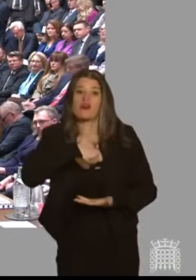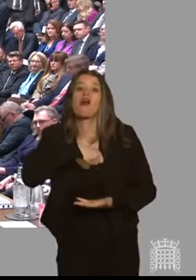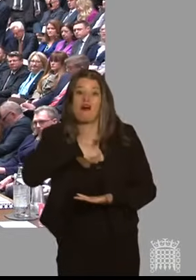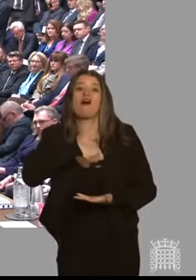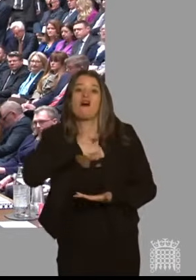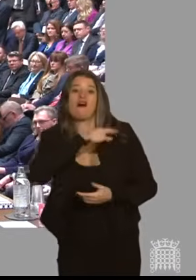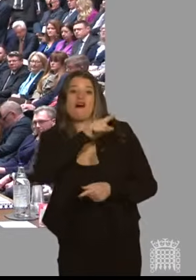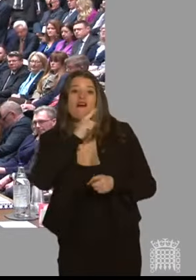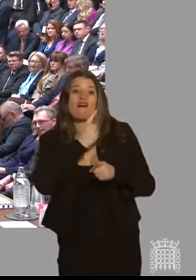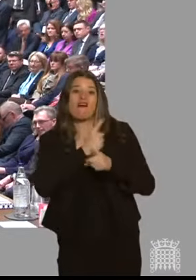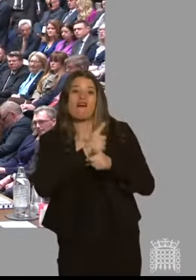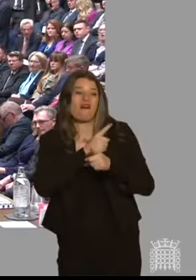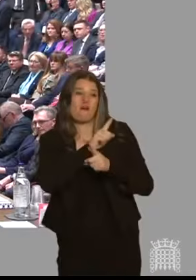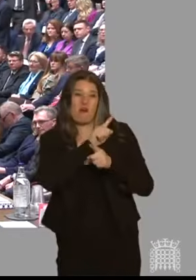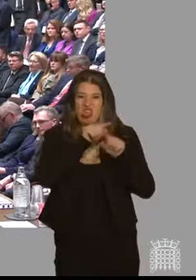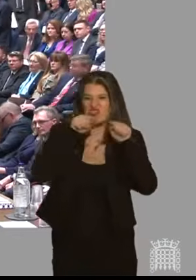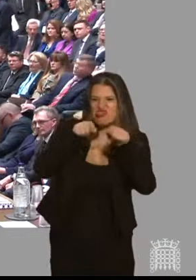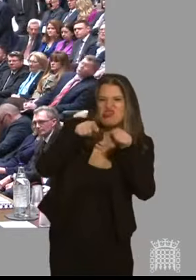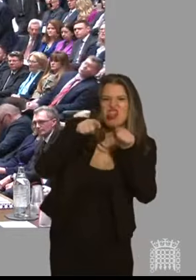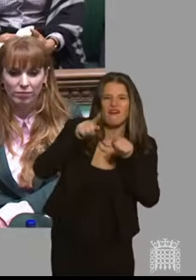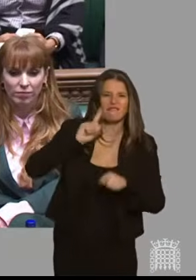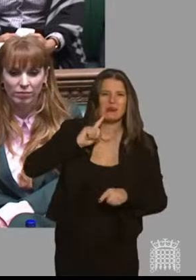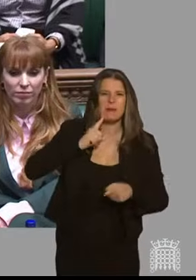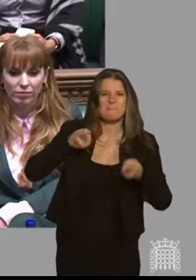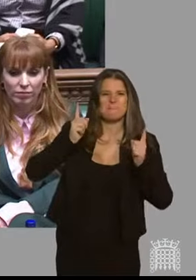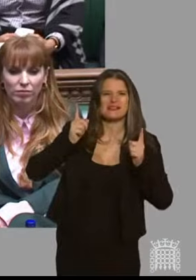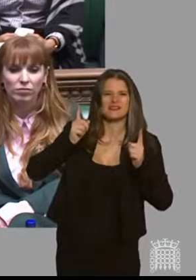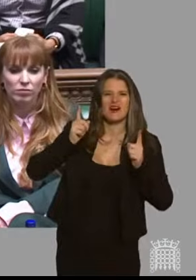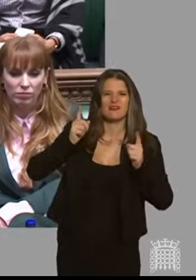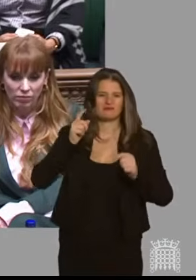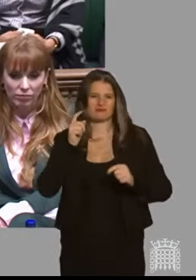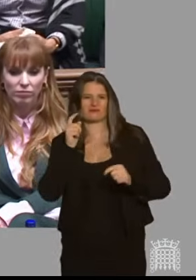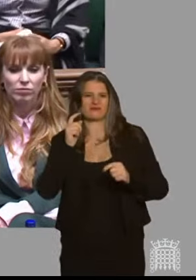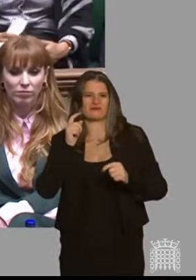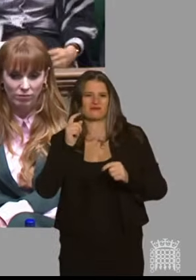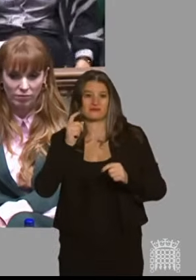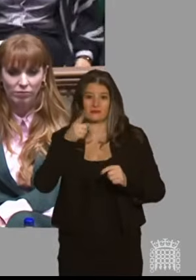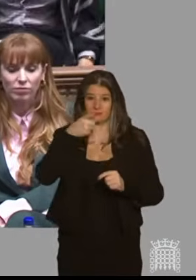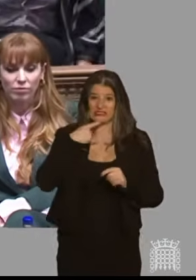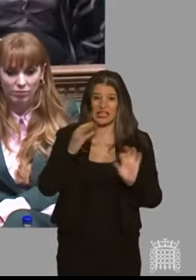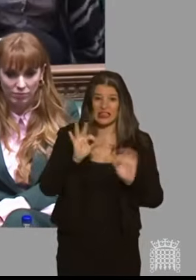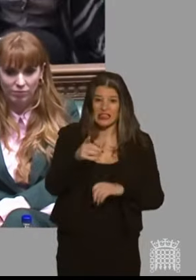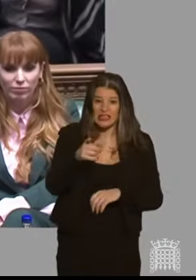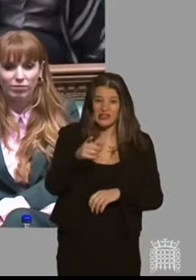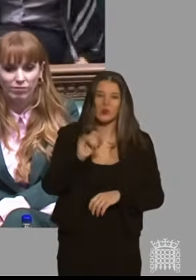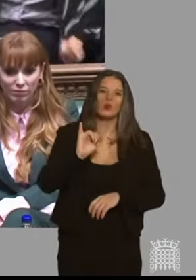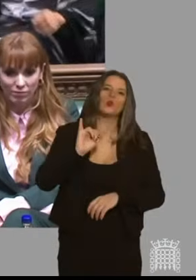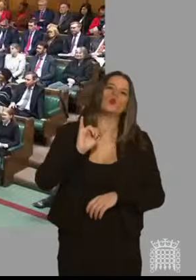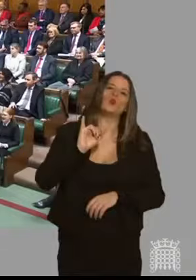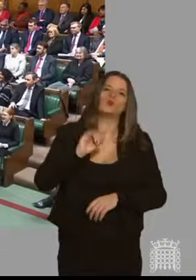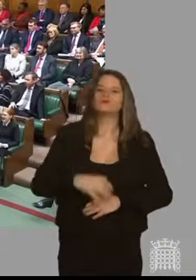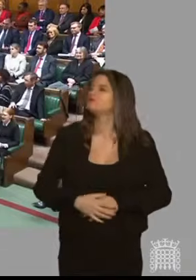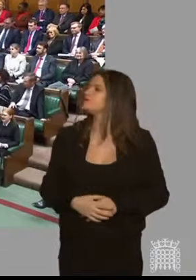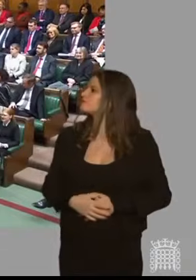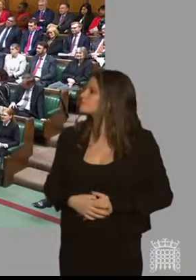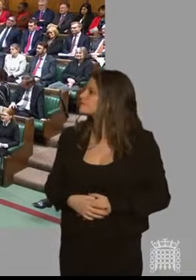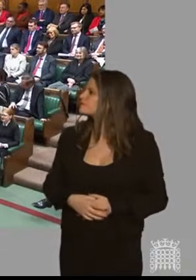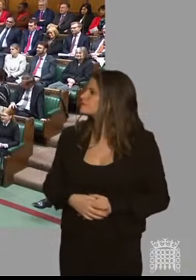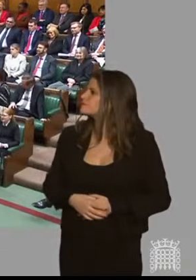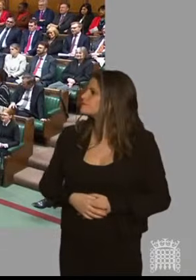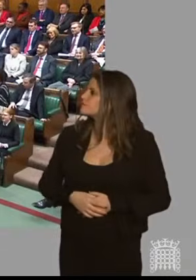Mr. Speaker, the difference is he's scared of his party. I've changed my party. And Mr.